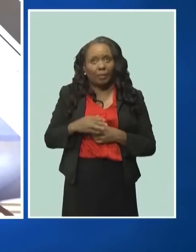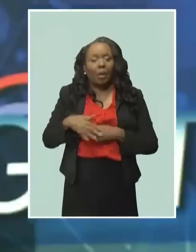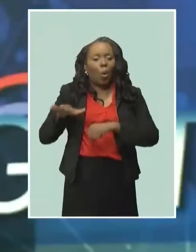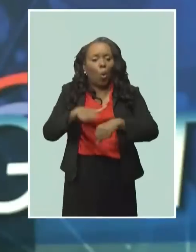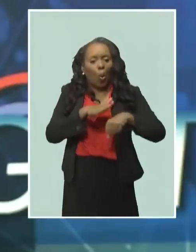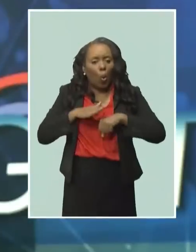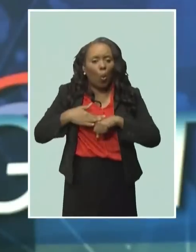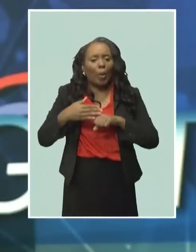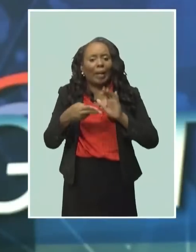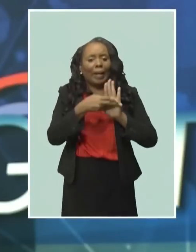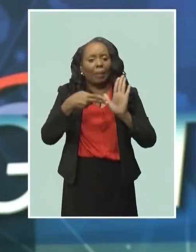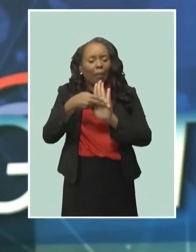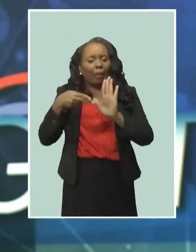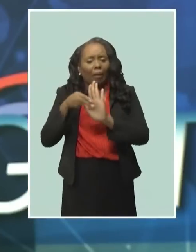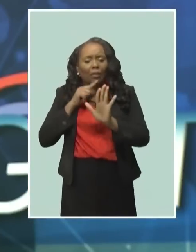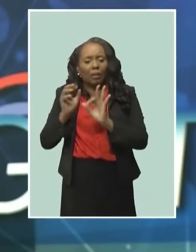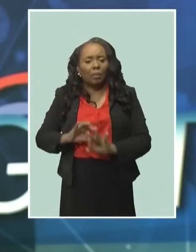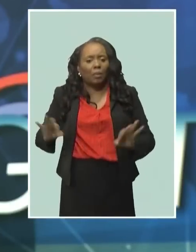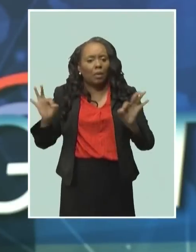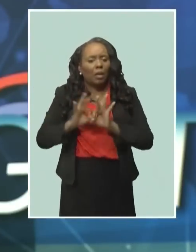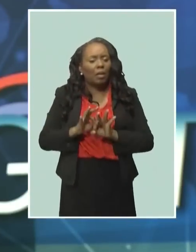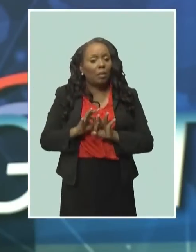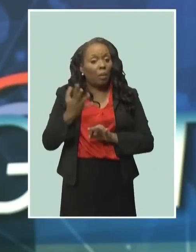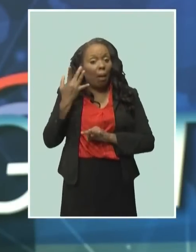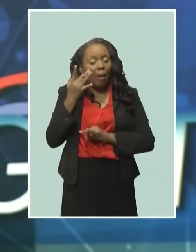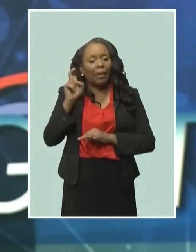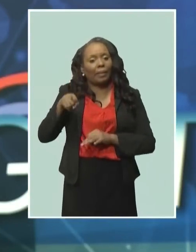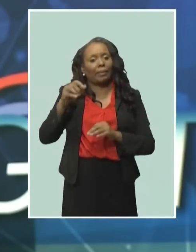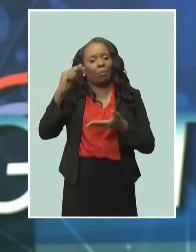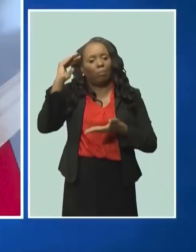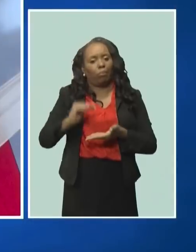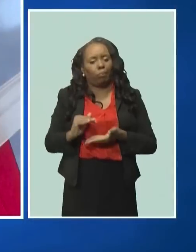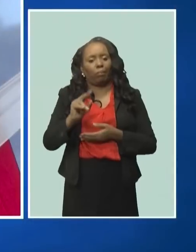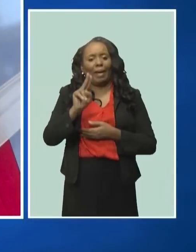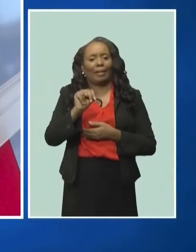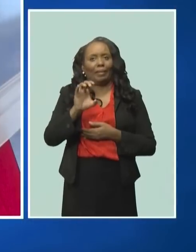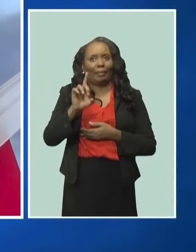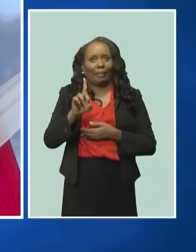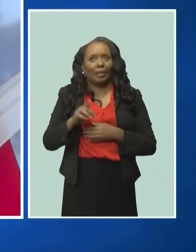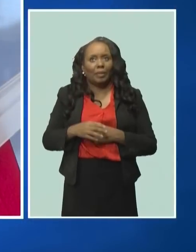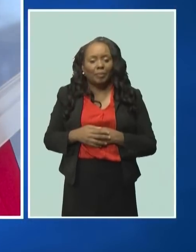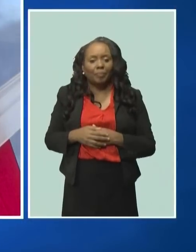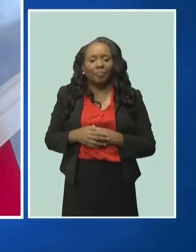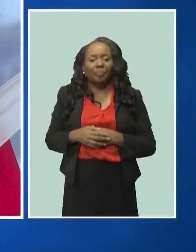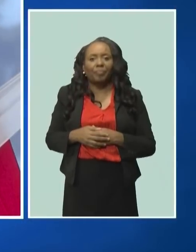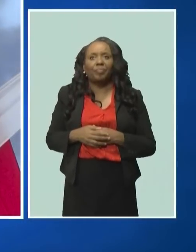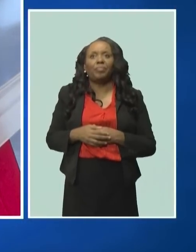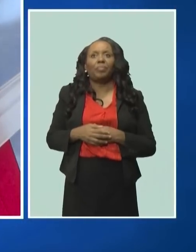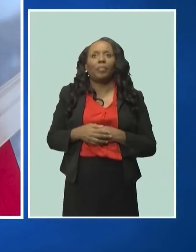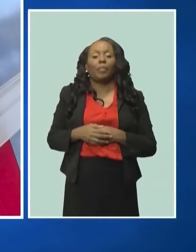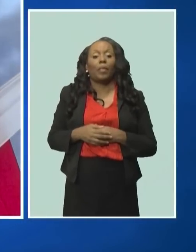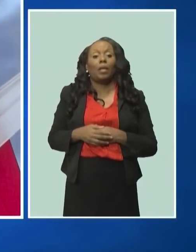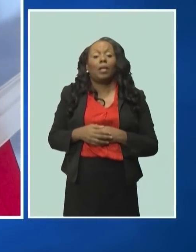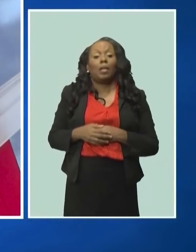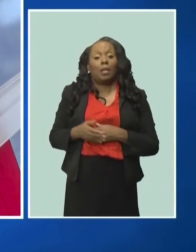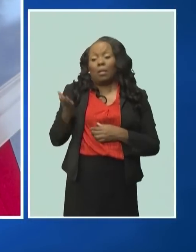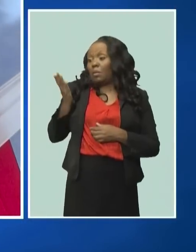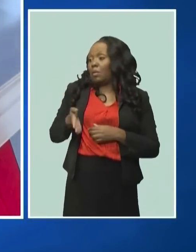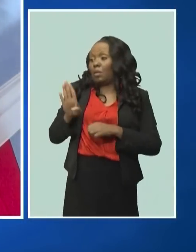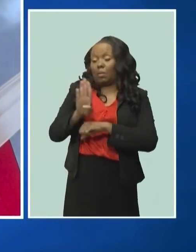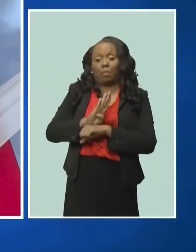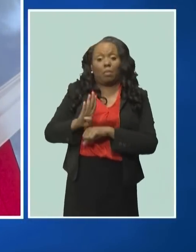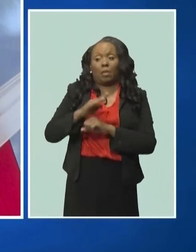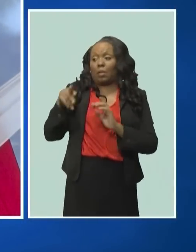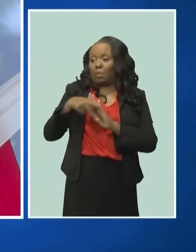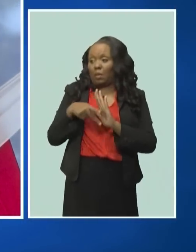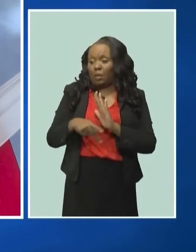growing problem of chronic non-communicable diseases. The policy in Barbados has been shown